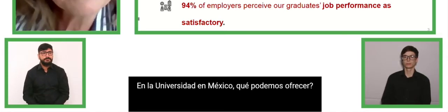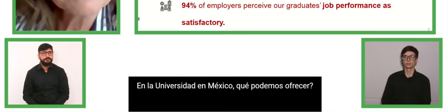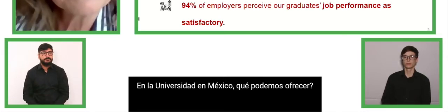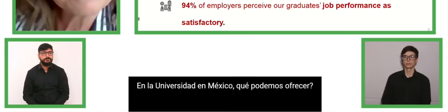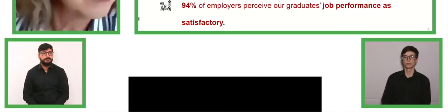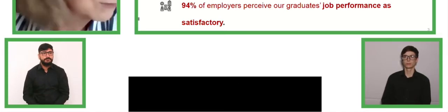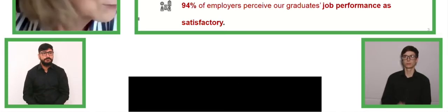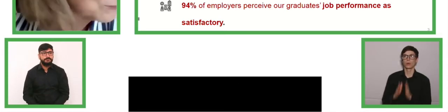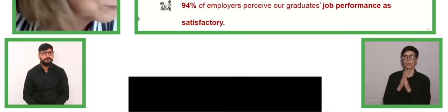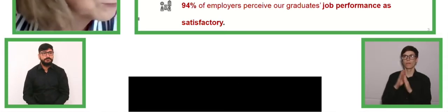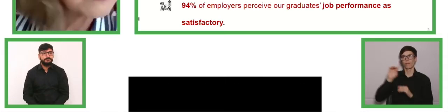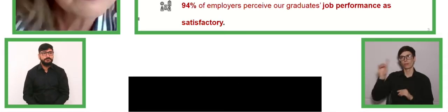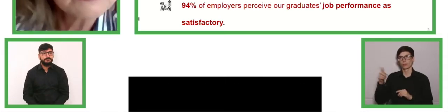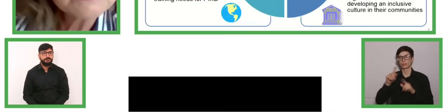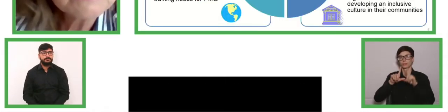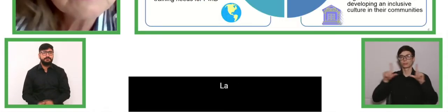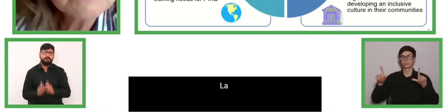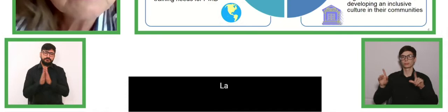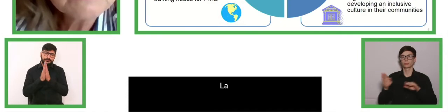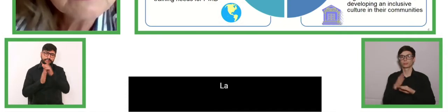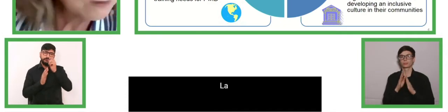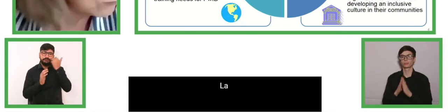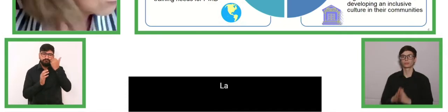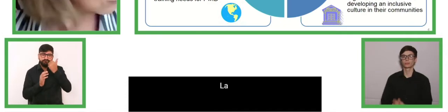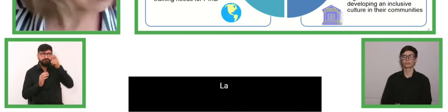Next, please.